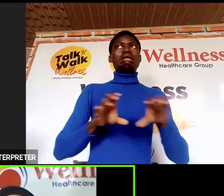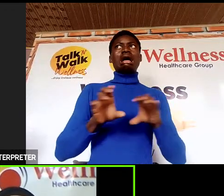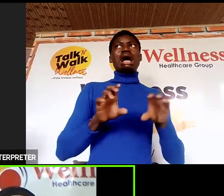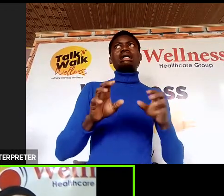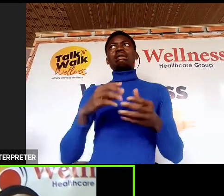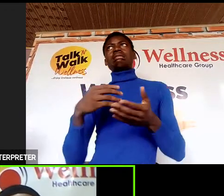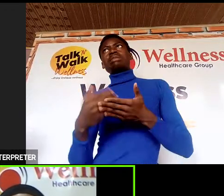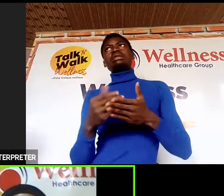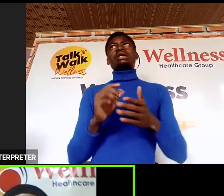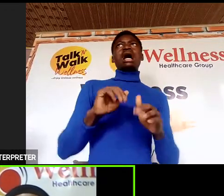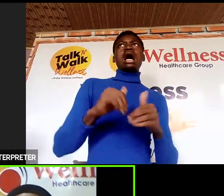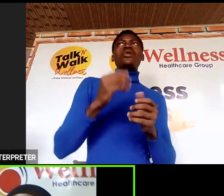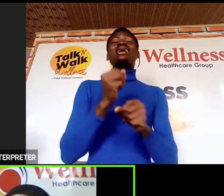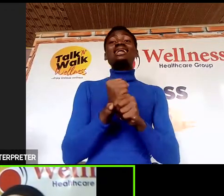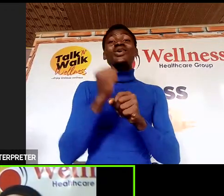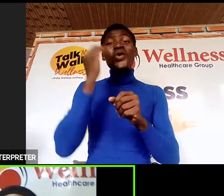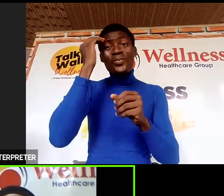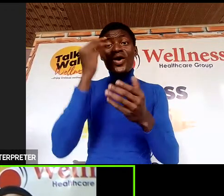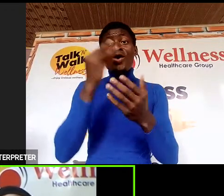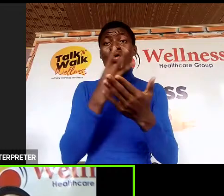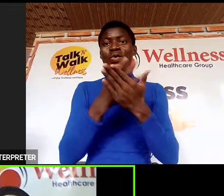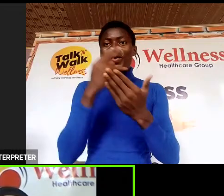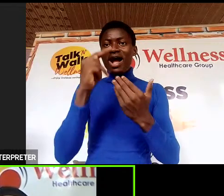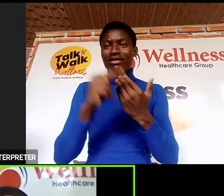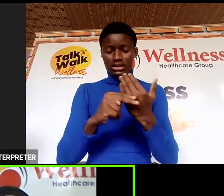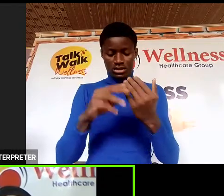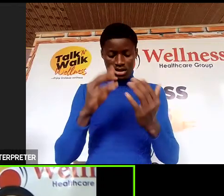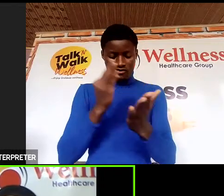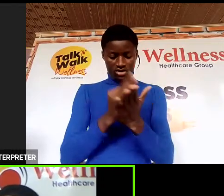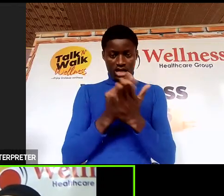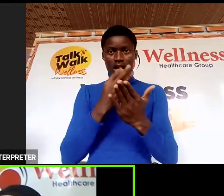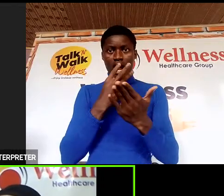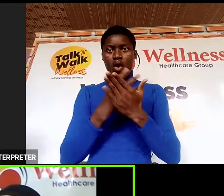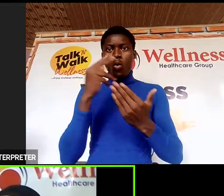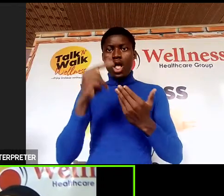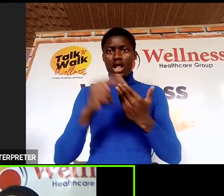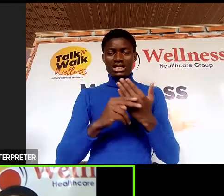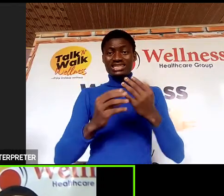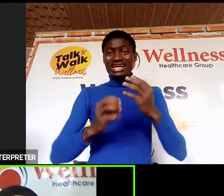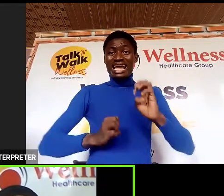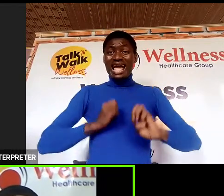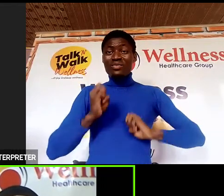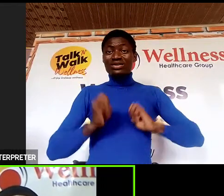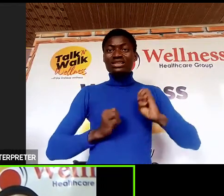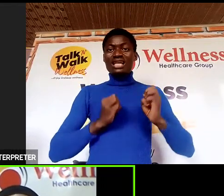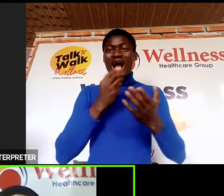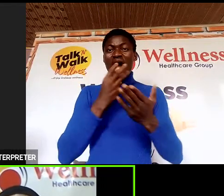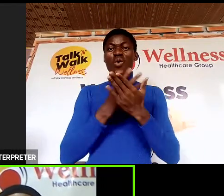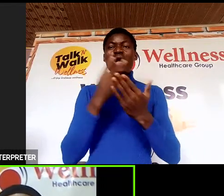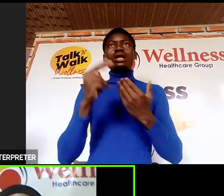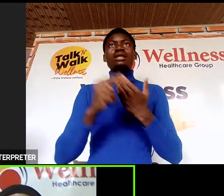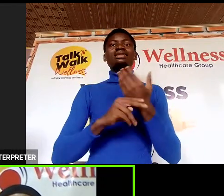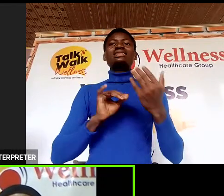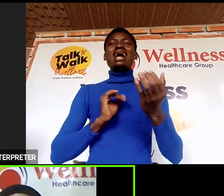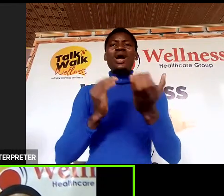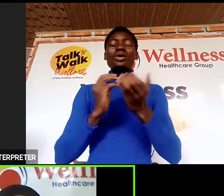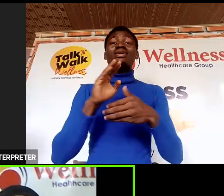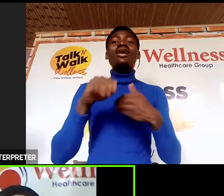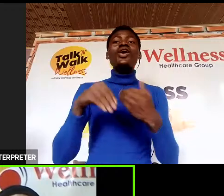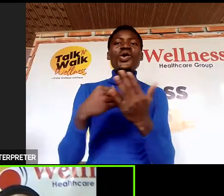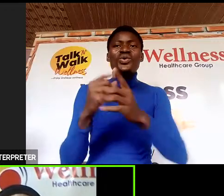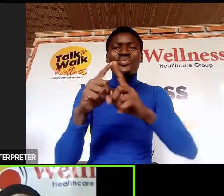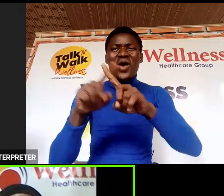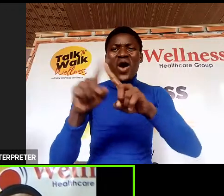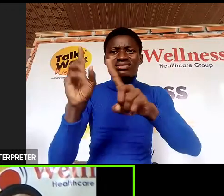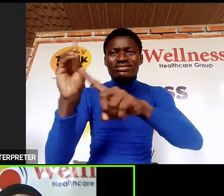wellness, same thing you want about emotional wellness. The key part of it is the discipline. It's not the amount that we have. It's understanding that every